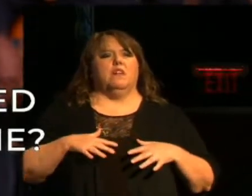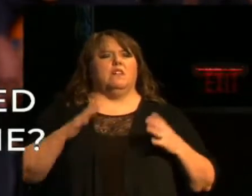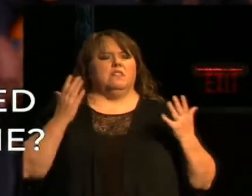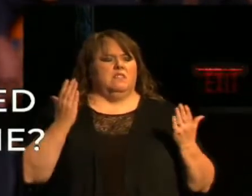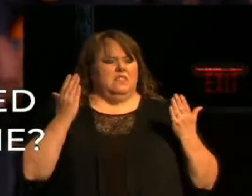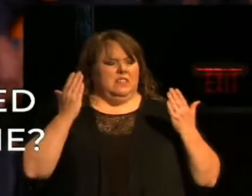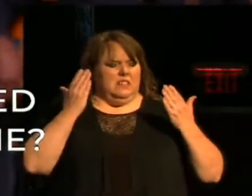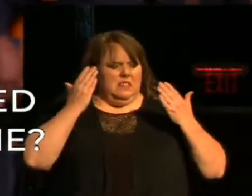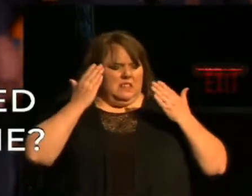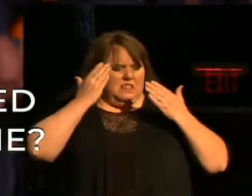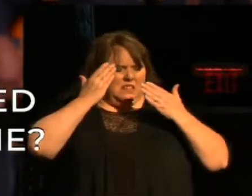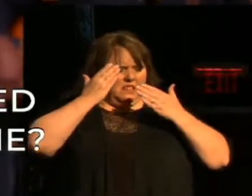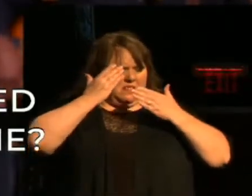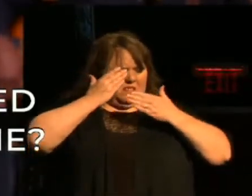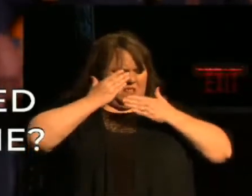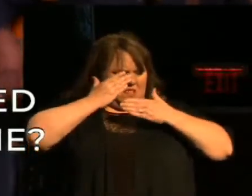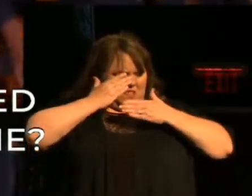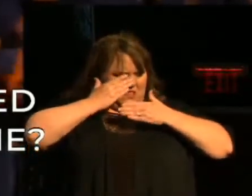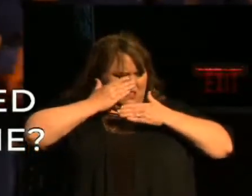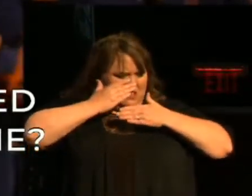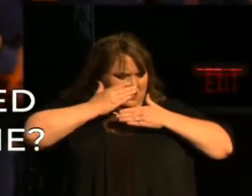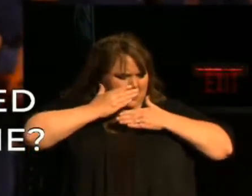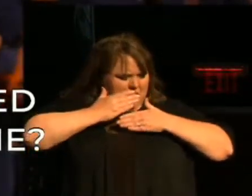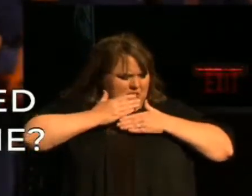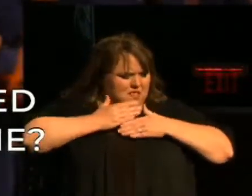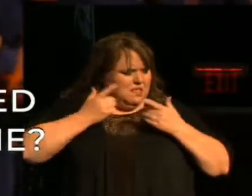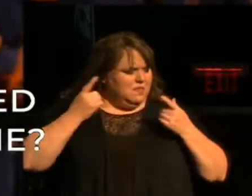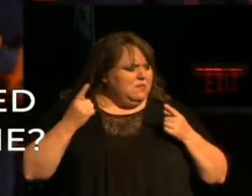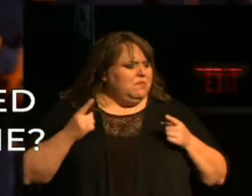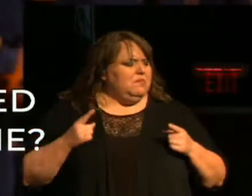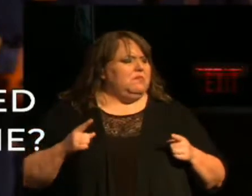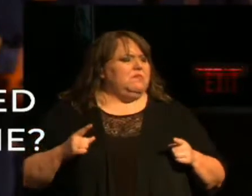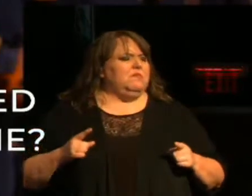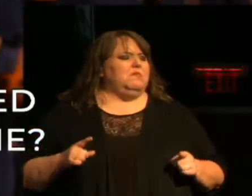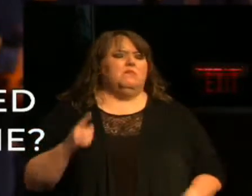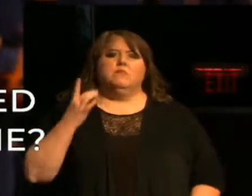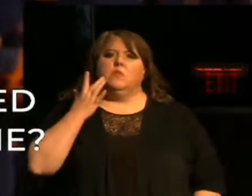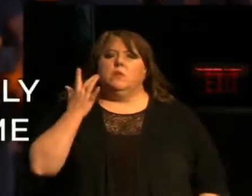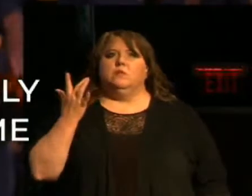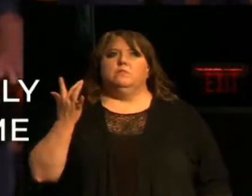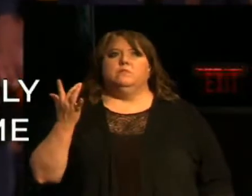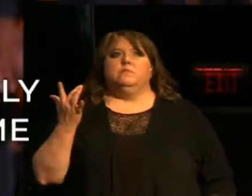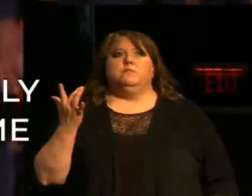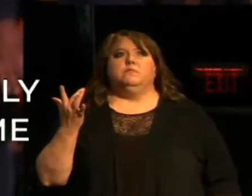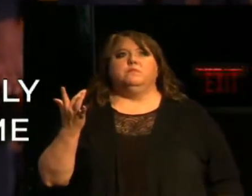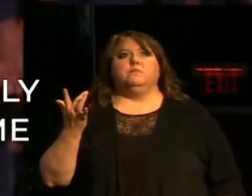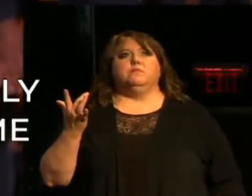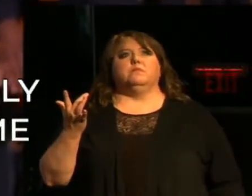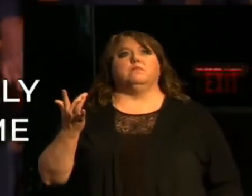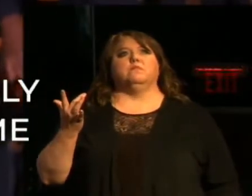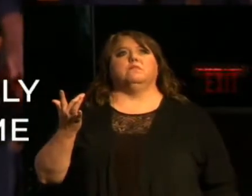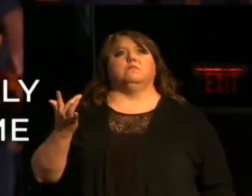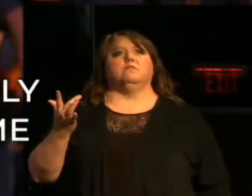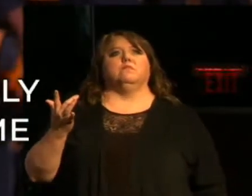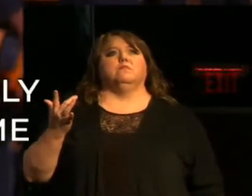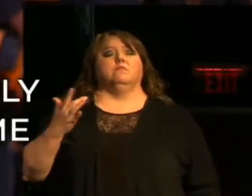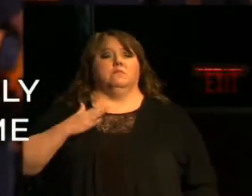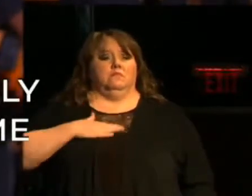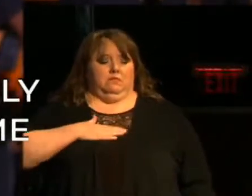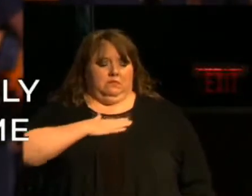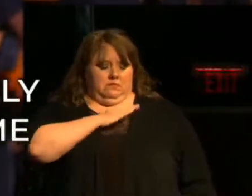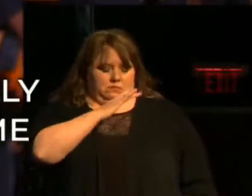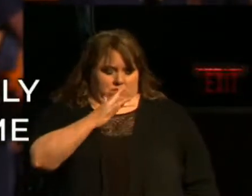And then I'm reminded when I get to those places that it feels overwhelming and I don't know what to say, and it feels like, is this ever going to end? Then I'm